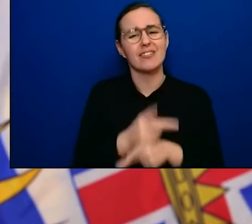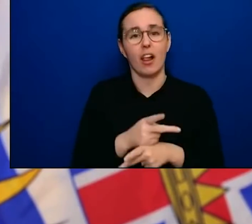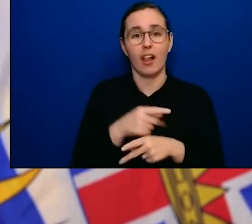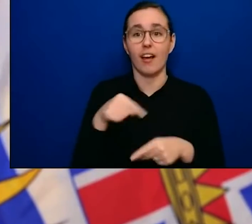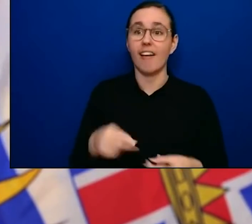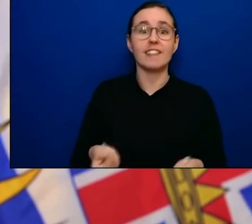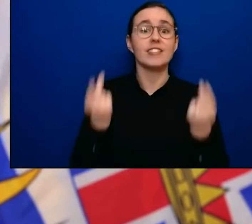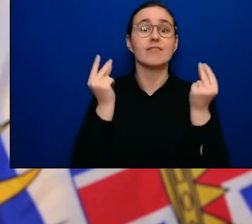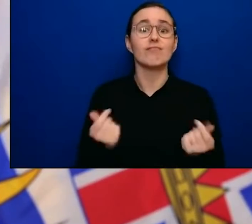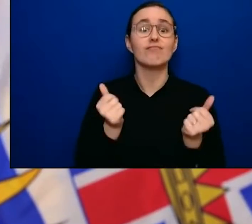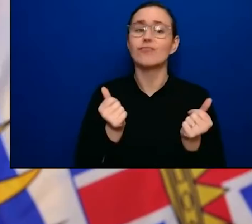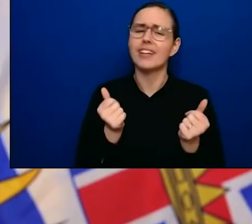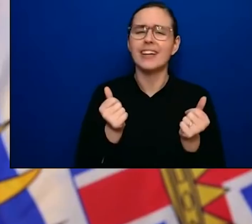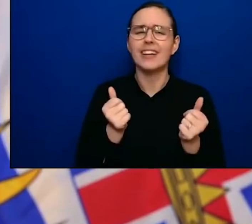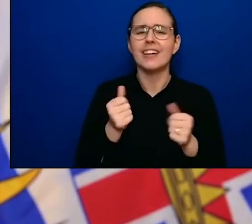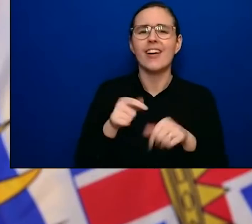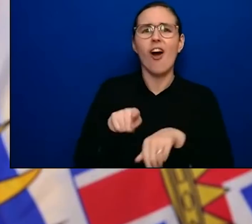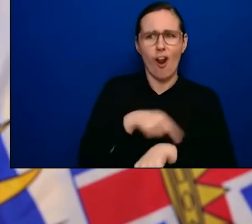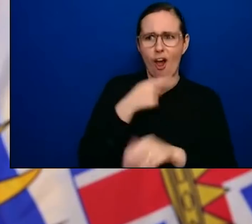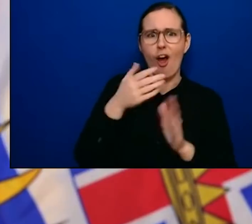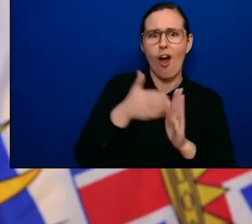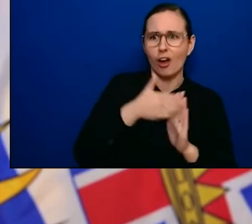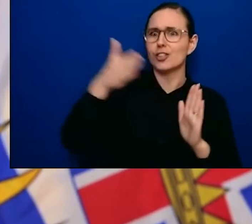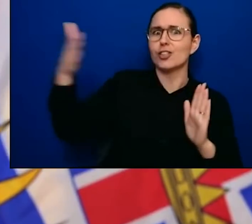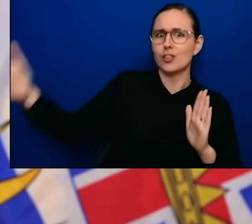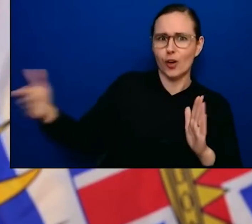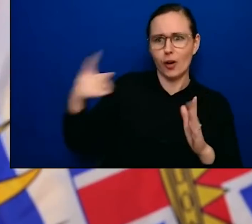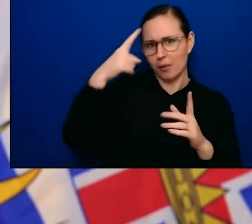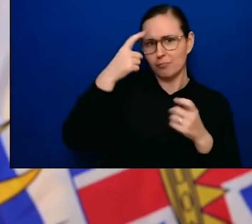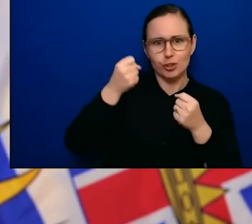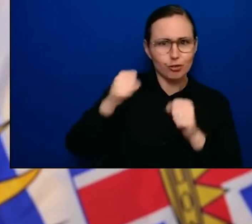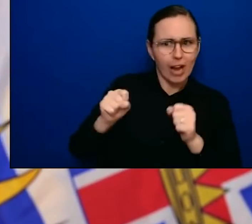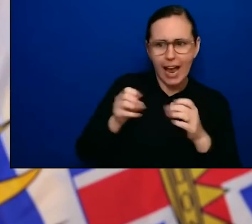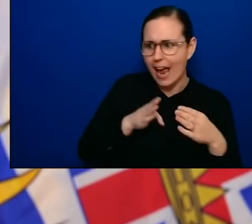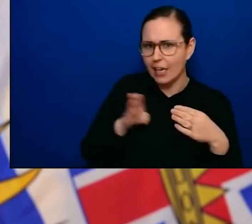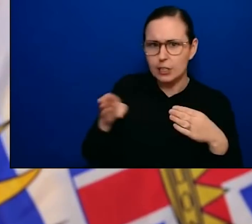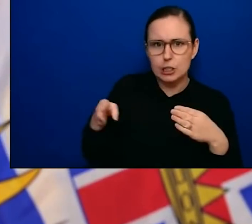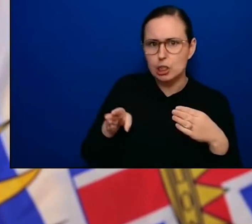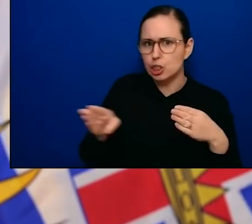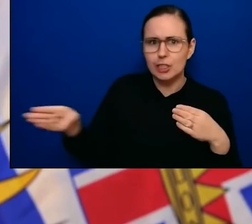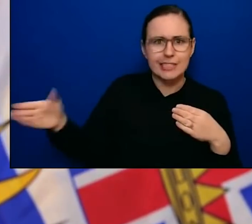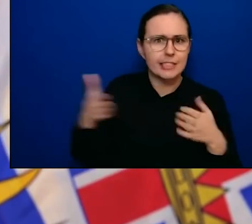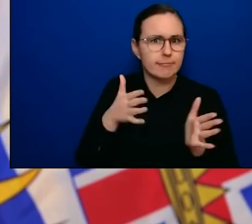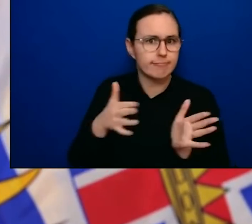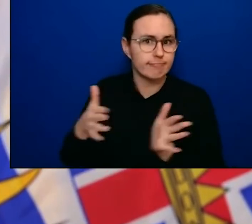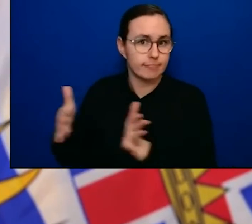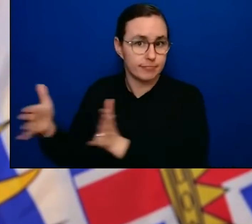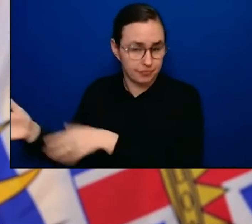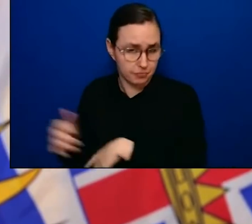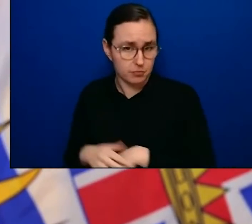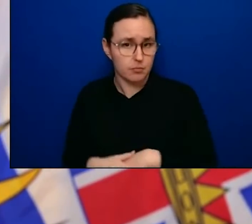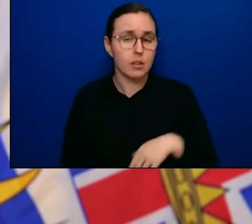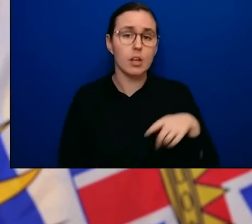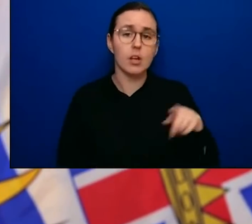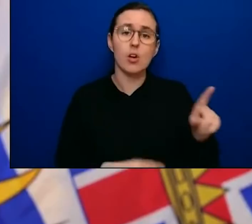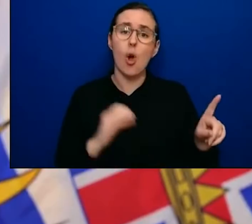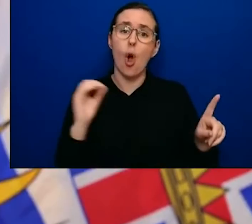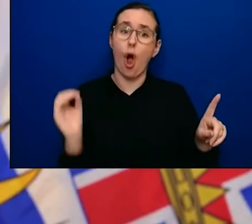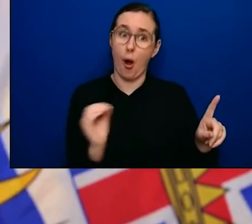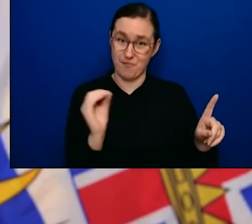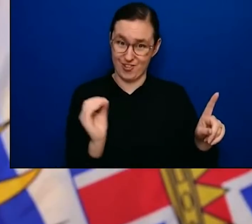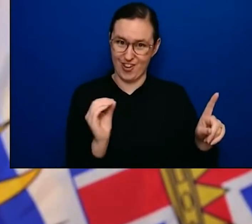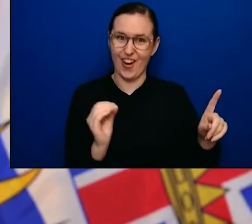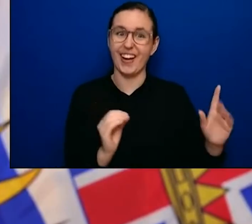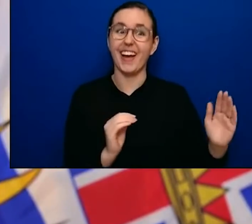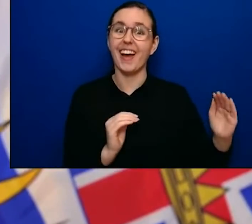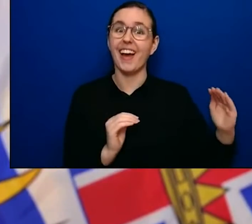next. As Omicron fades and as we see what comes next in this pandemic, these are the things that will get us through. And